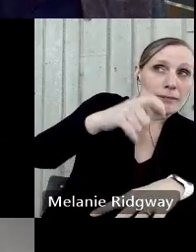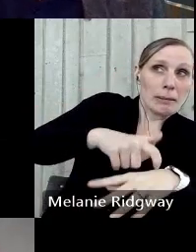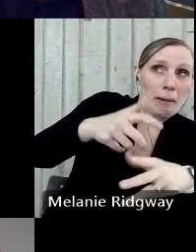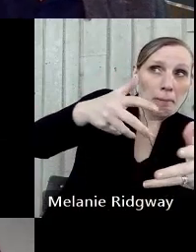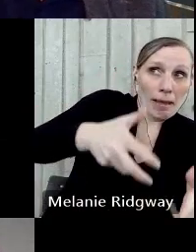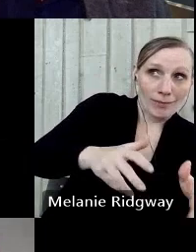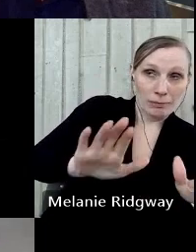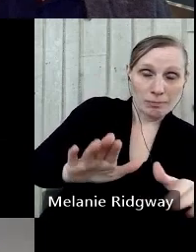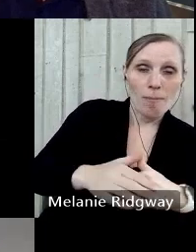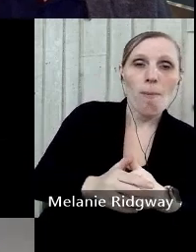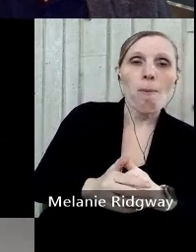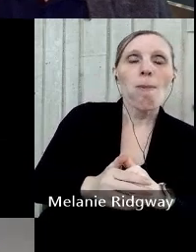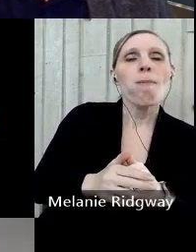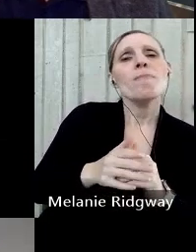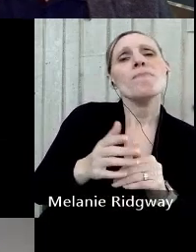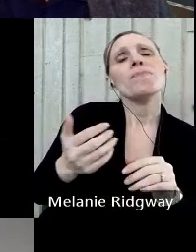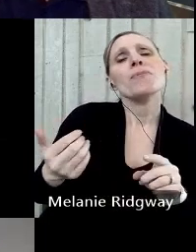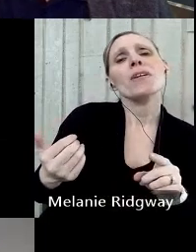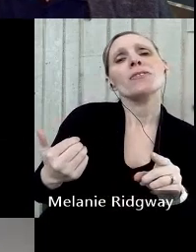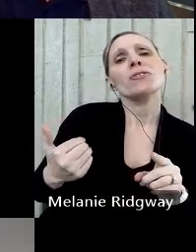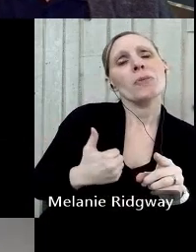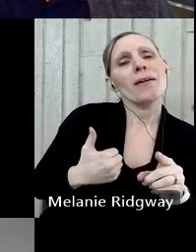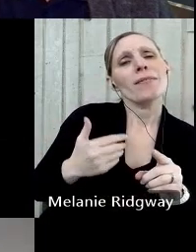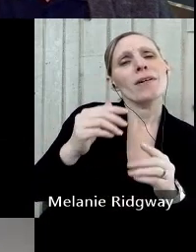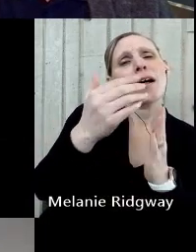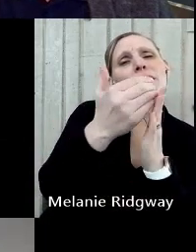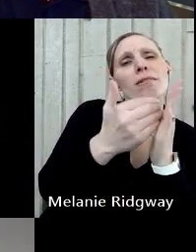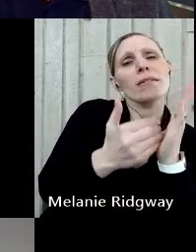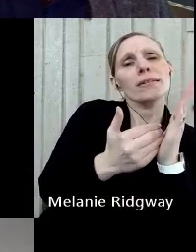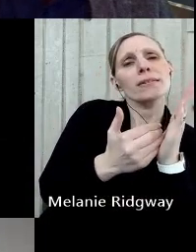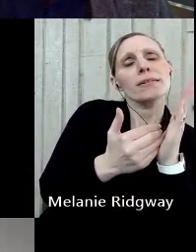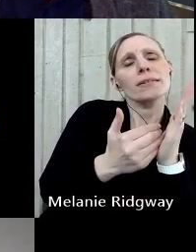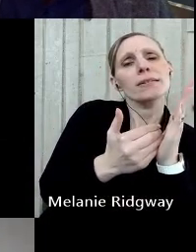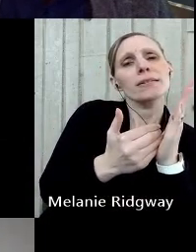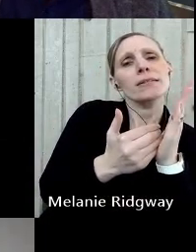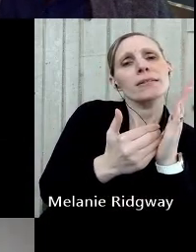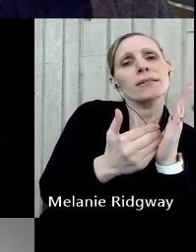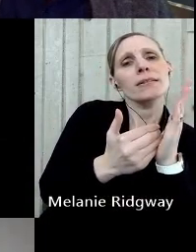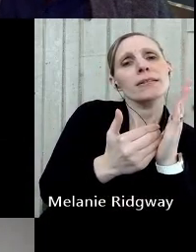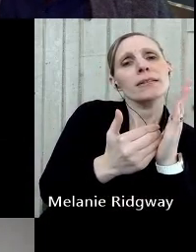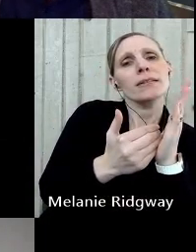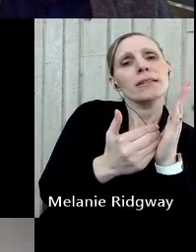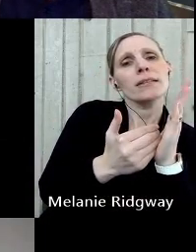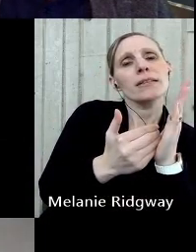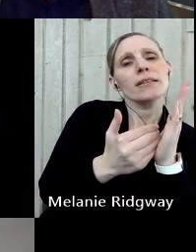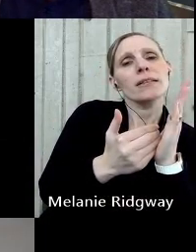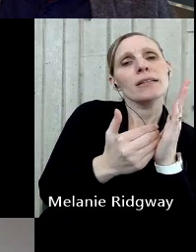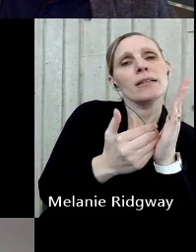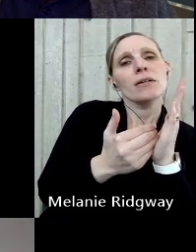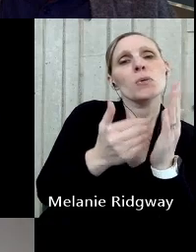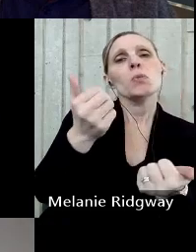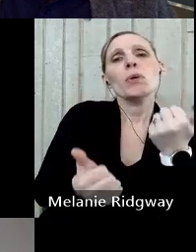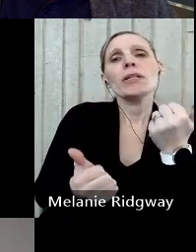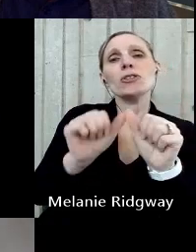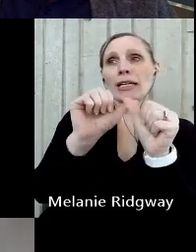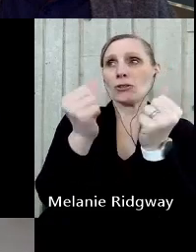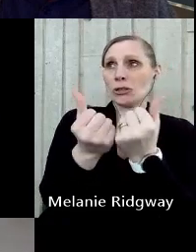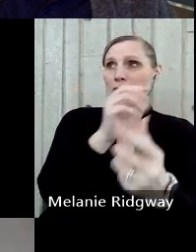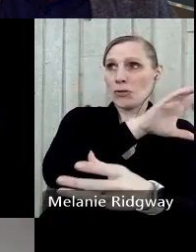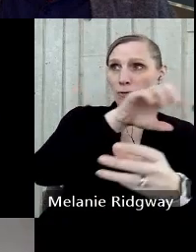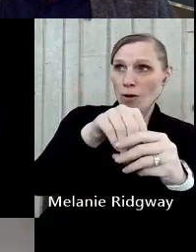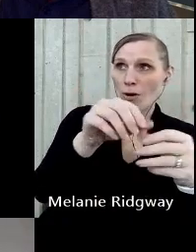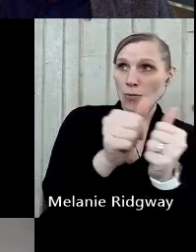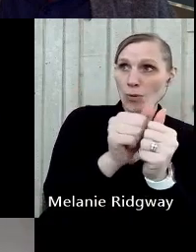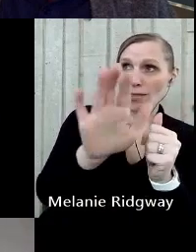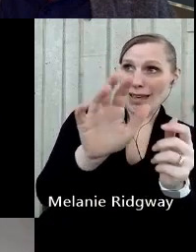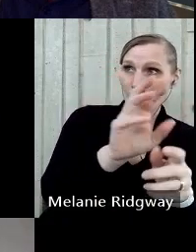Is there a list or somewhere students can see what agencies are on My Job Match? And are